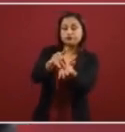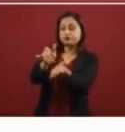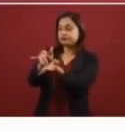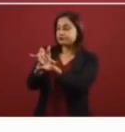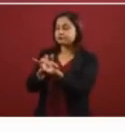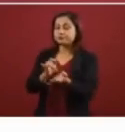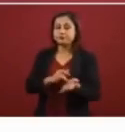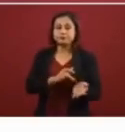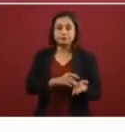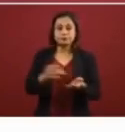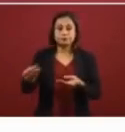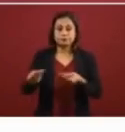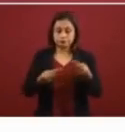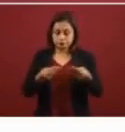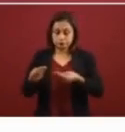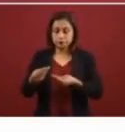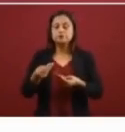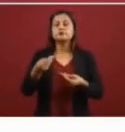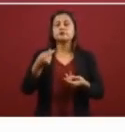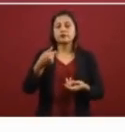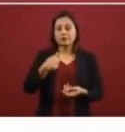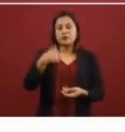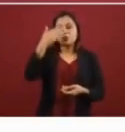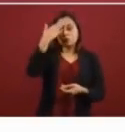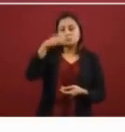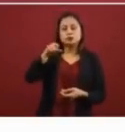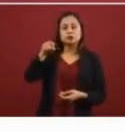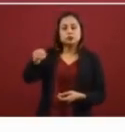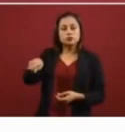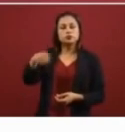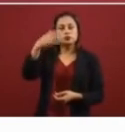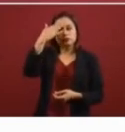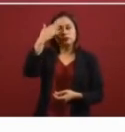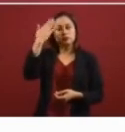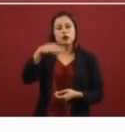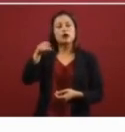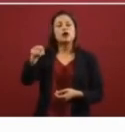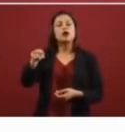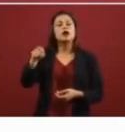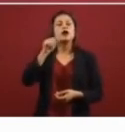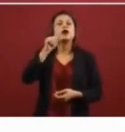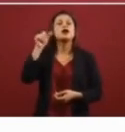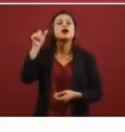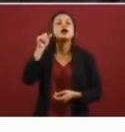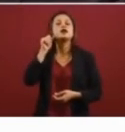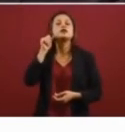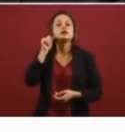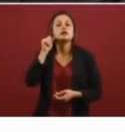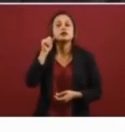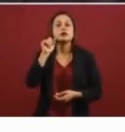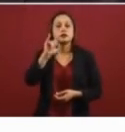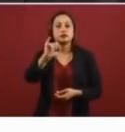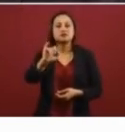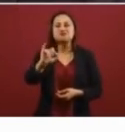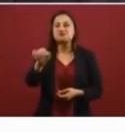sea lo que se refiere fue una declaración creo que ayer de uno de